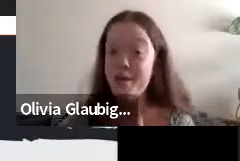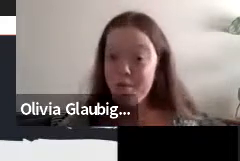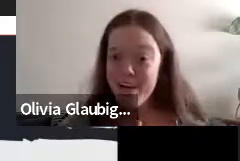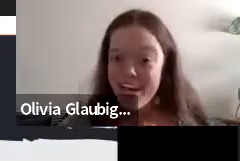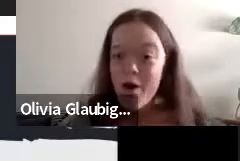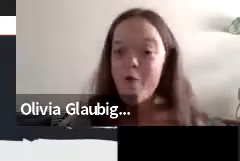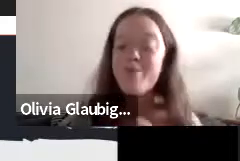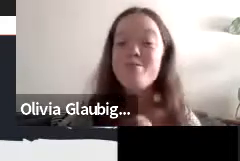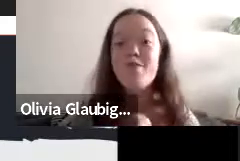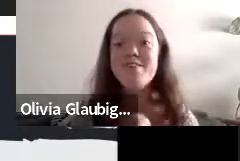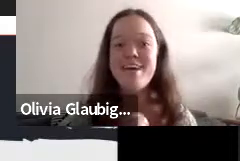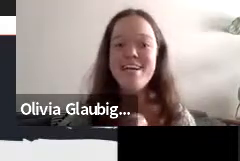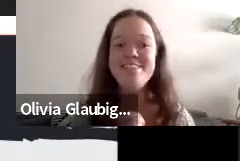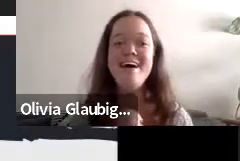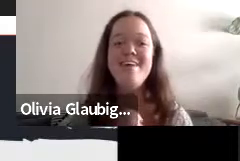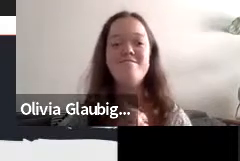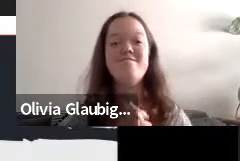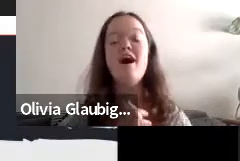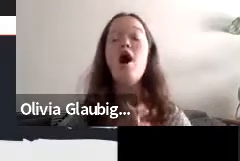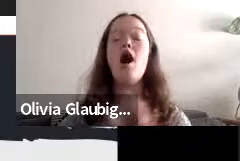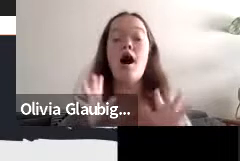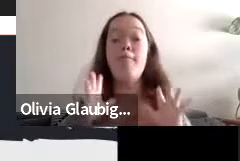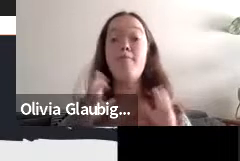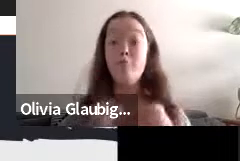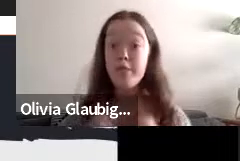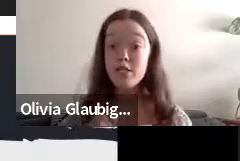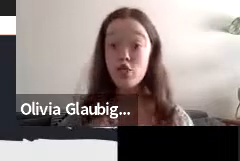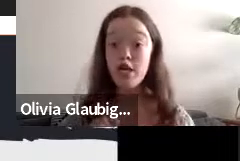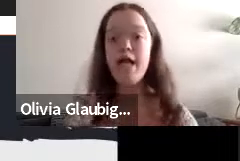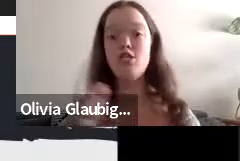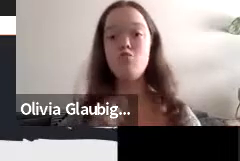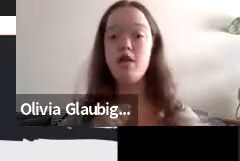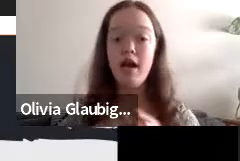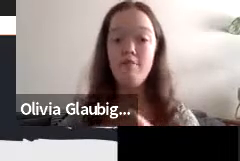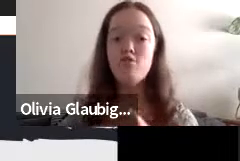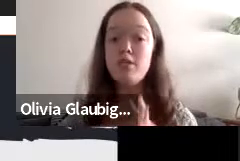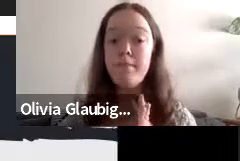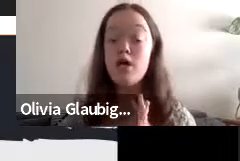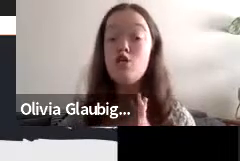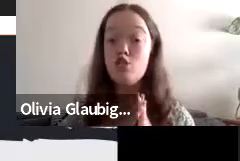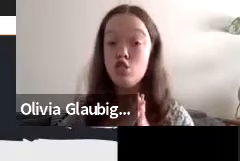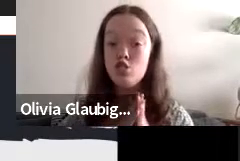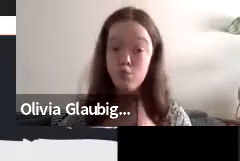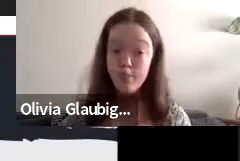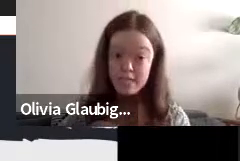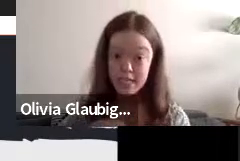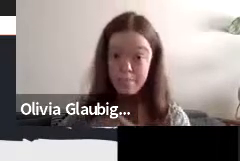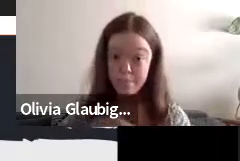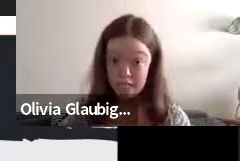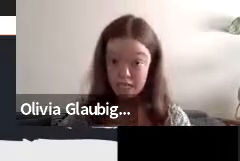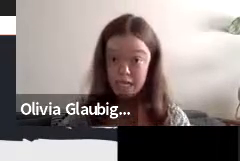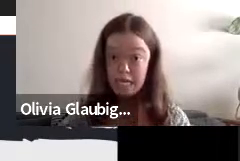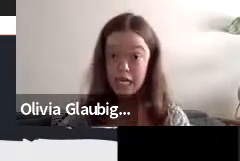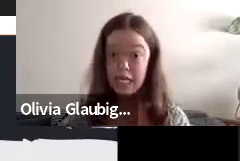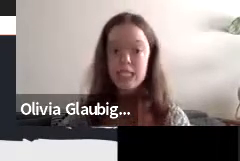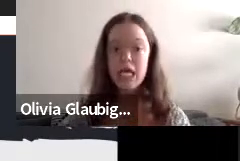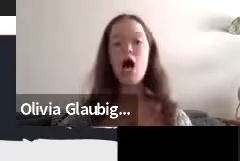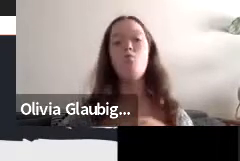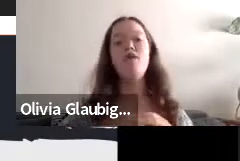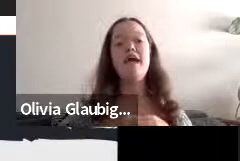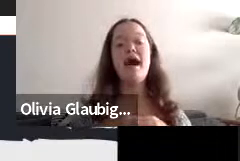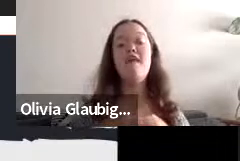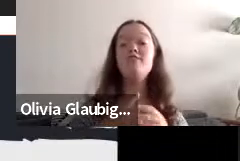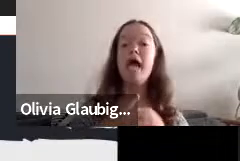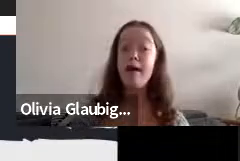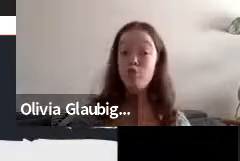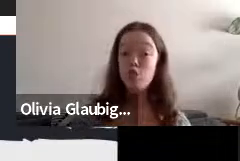Judy Heumann. We're so excited to have her. Before we get started, I just want to cover some Zoom accessibility needs.